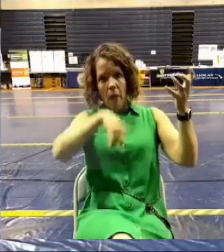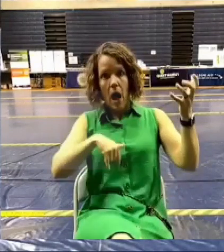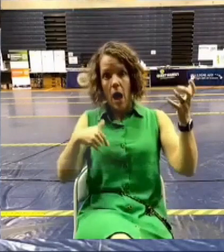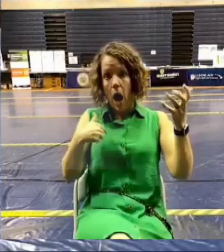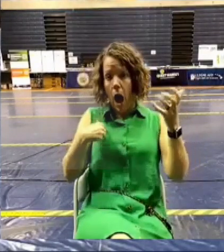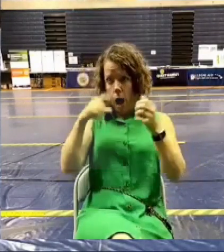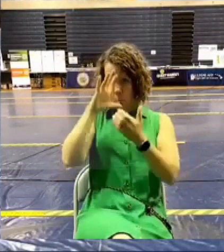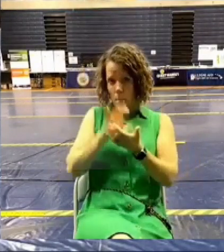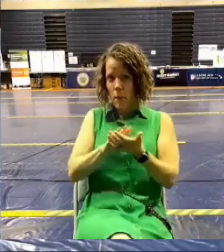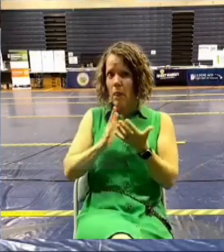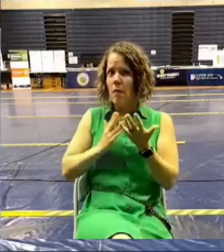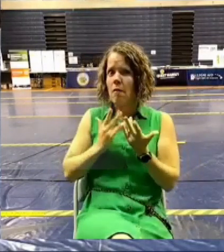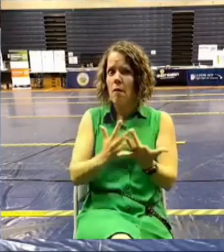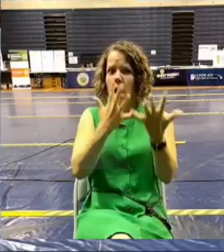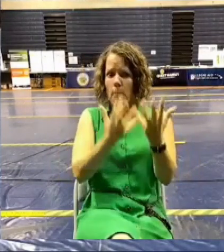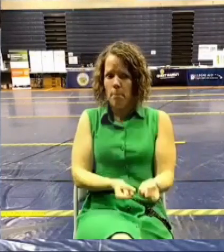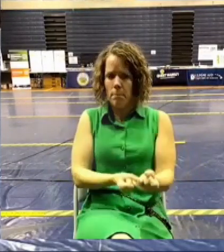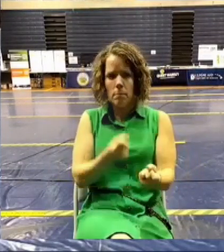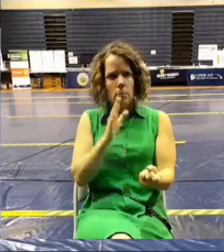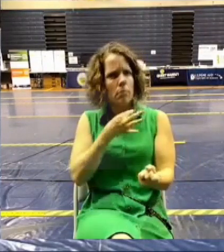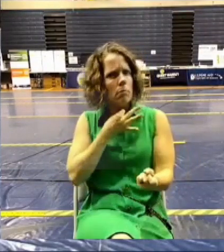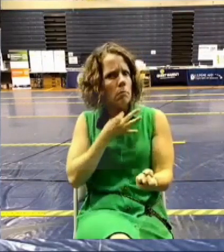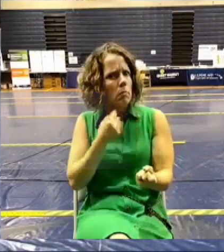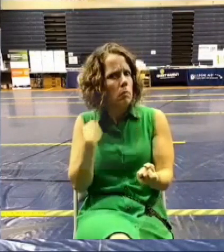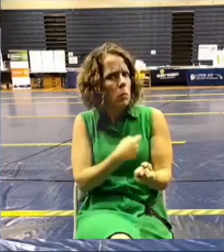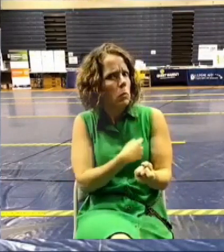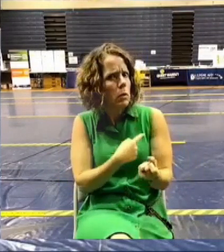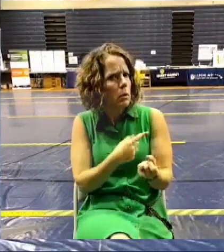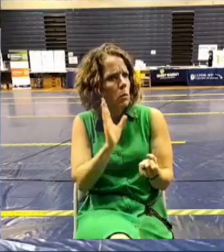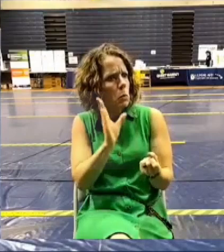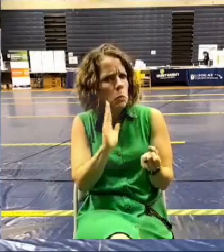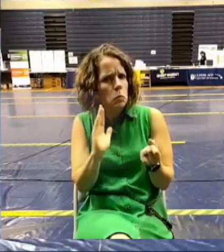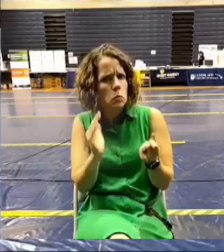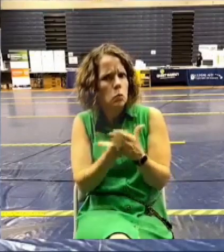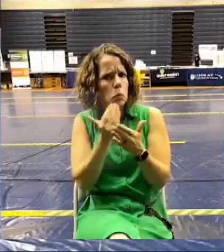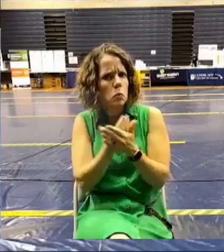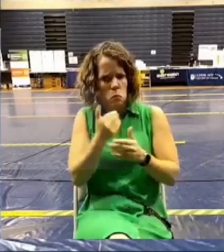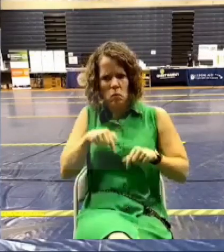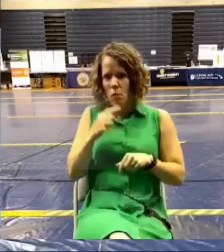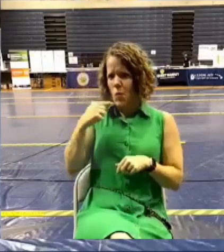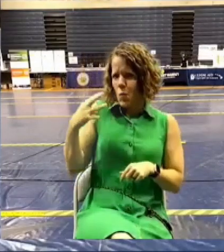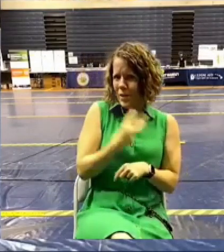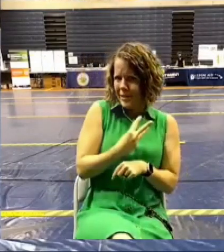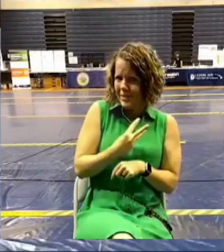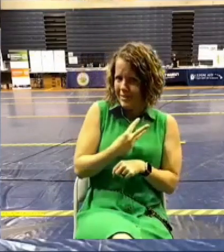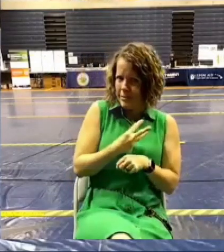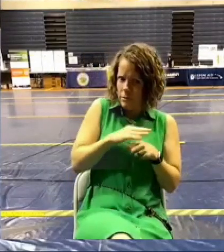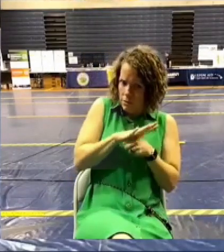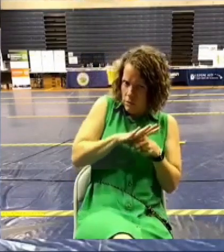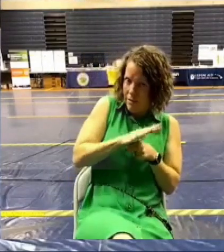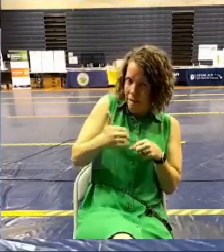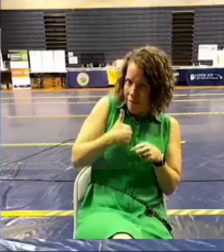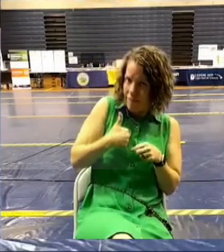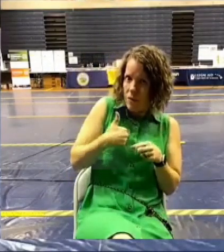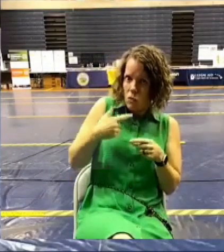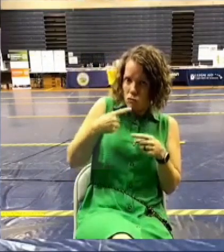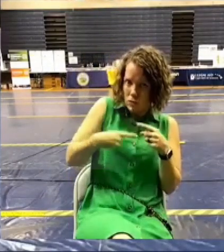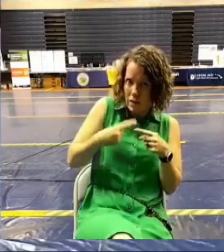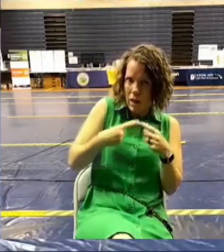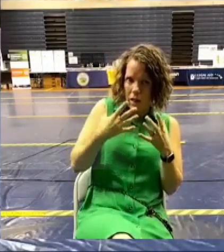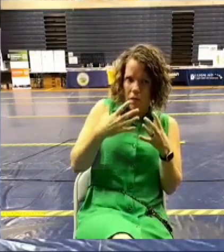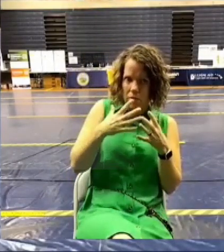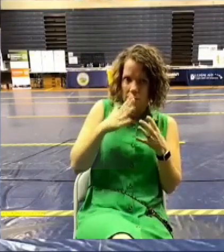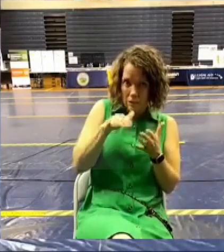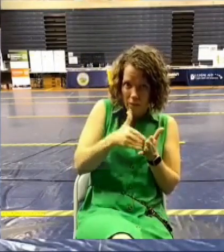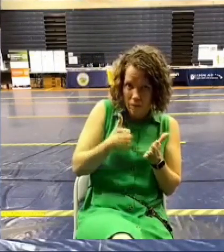it burned up. Do we have a new recycling center here on this, on the west side, so that